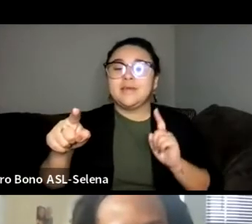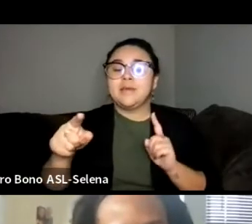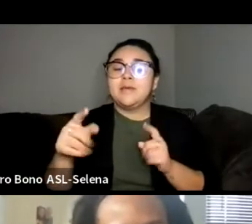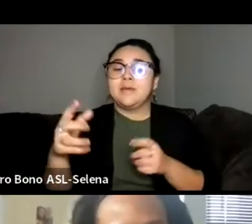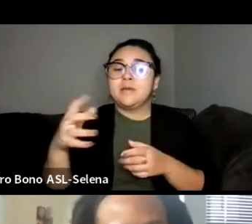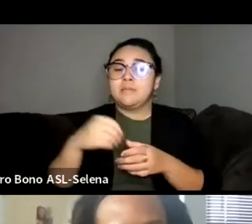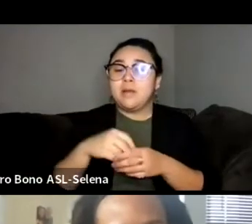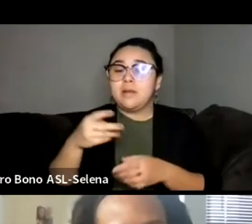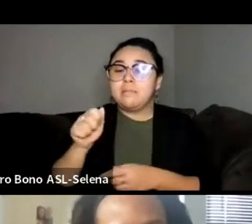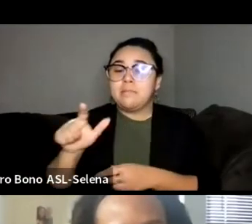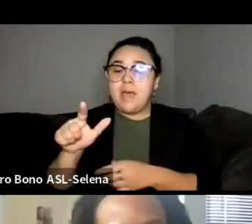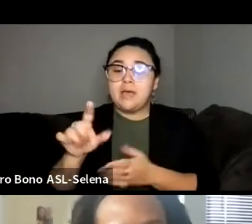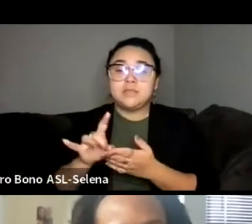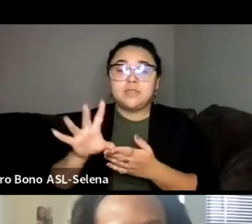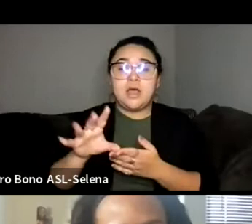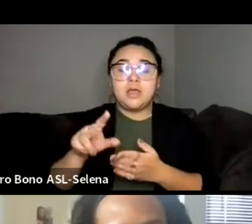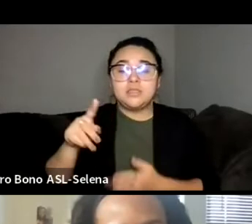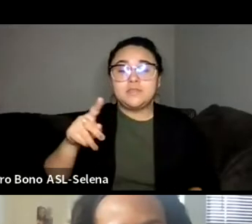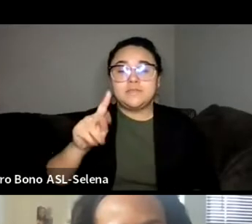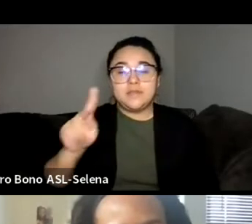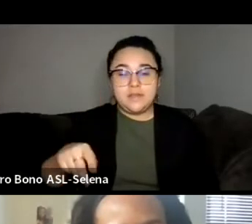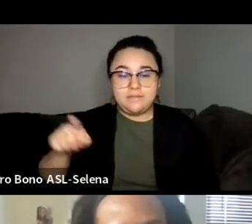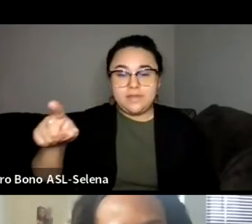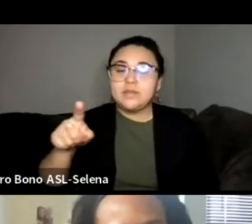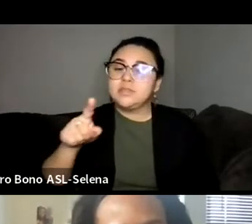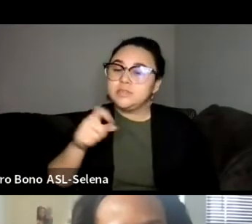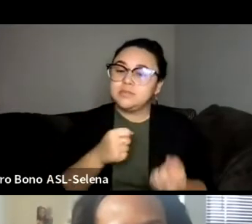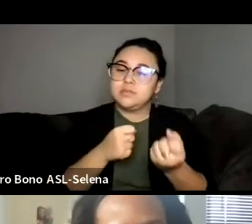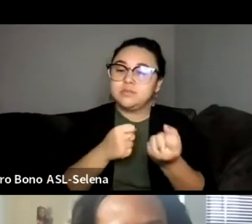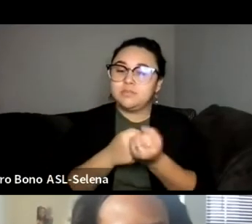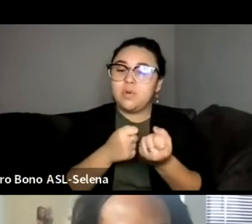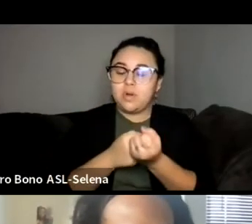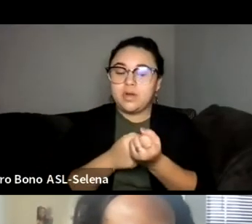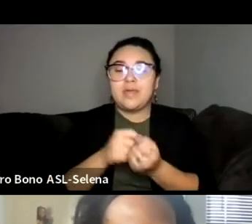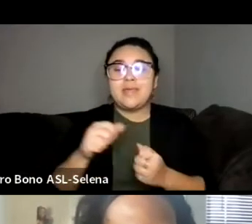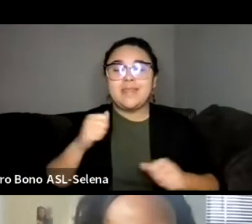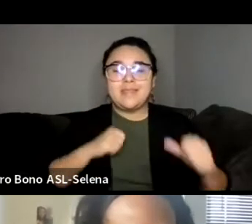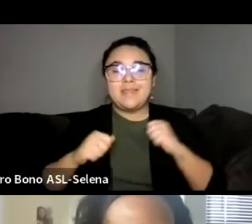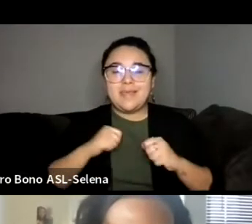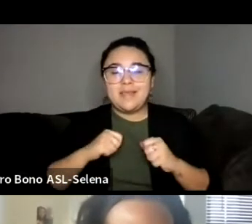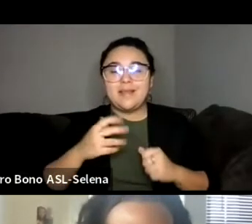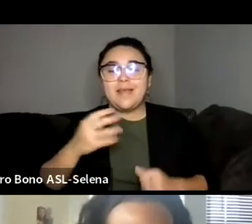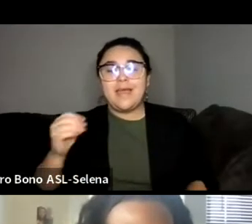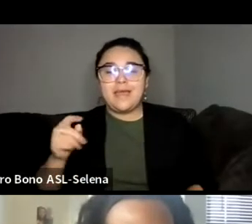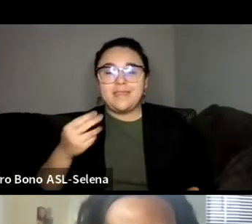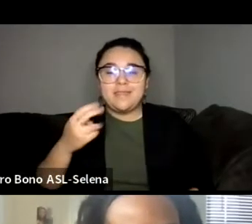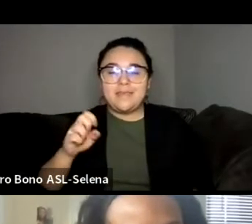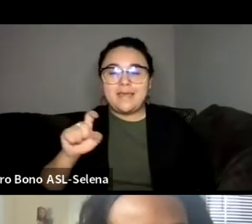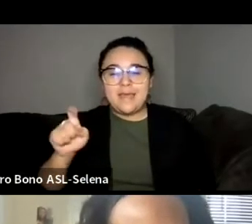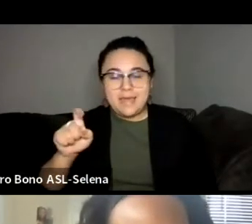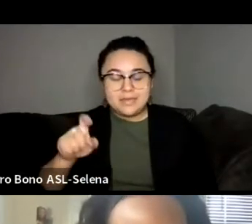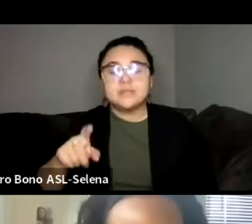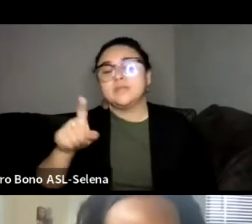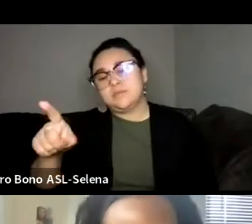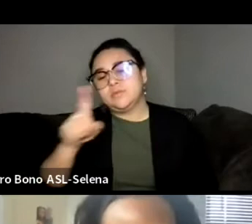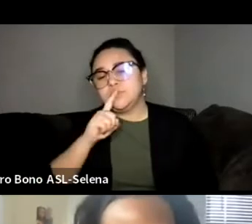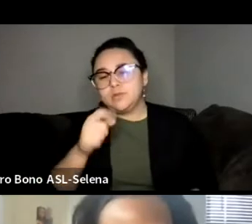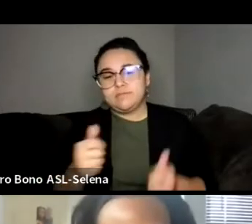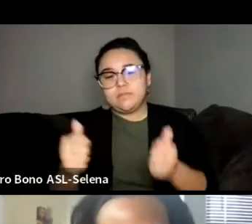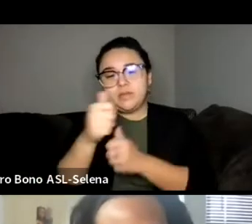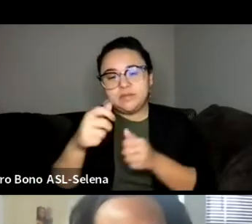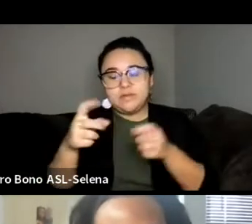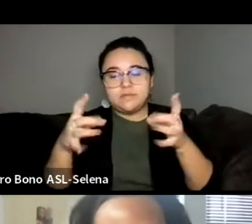to talk about her family inclusive supportive culture at Theater in the X, which she co-founded and is the executive director of.